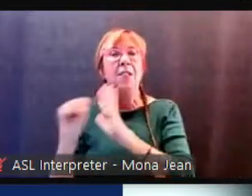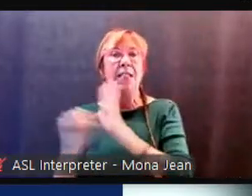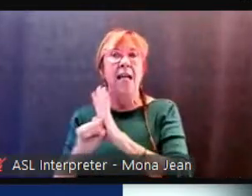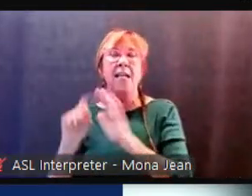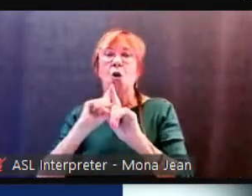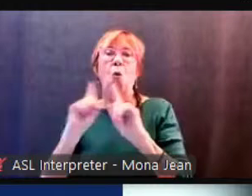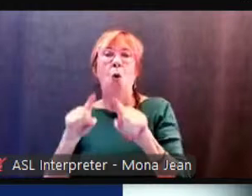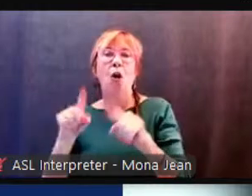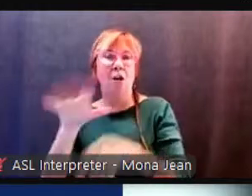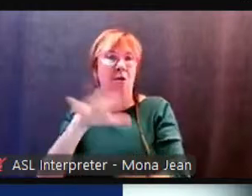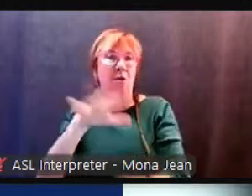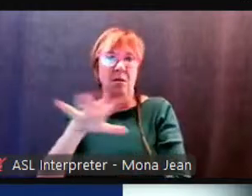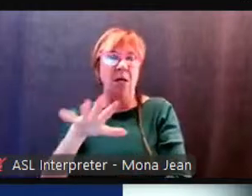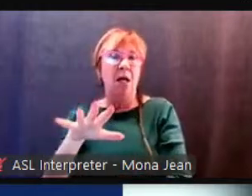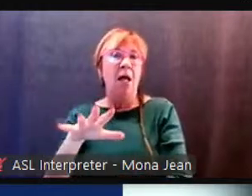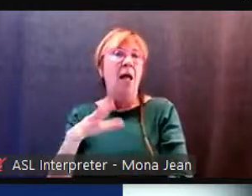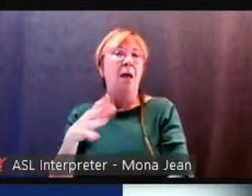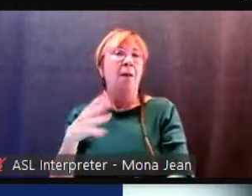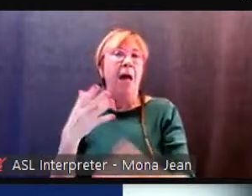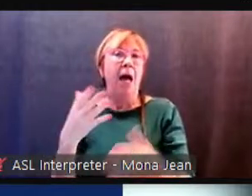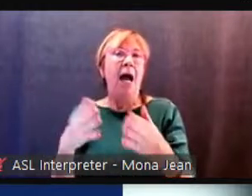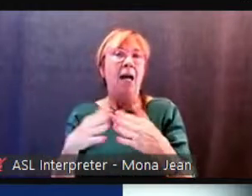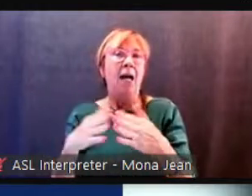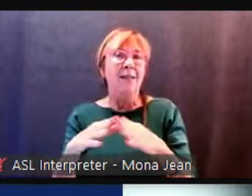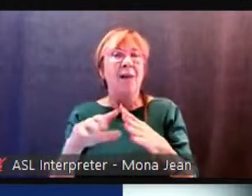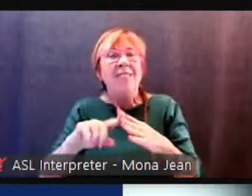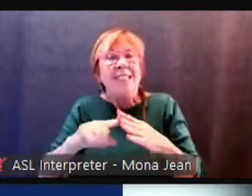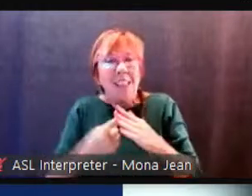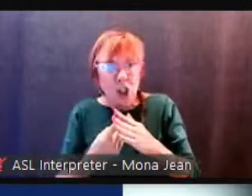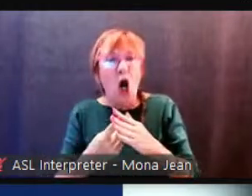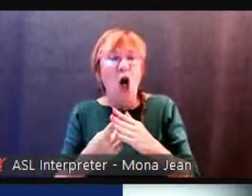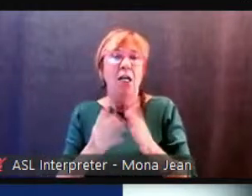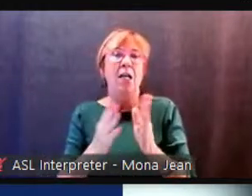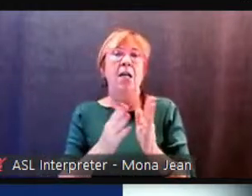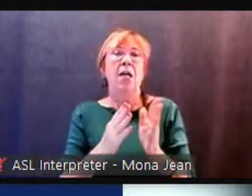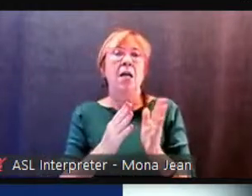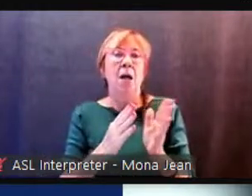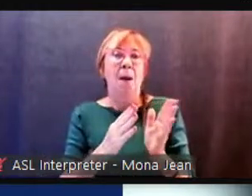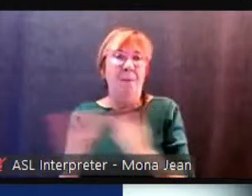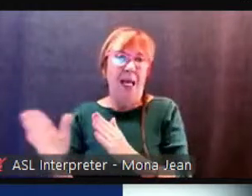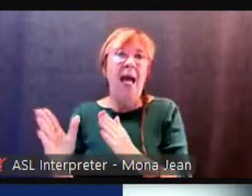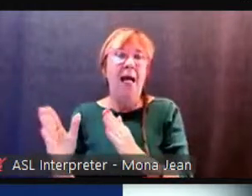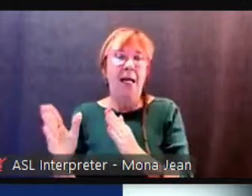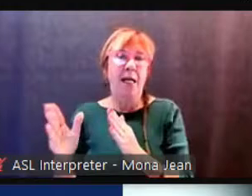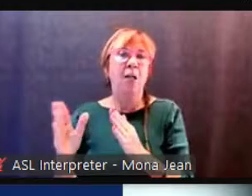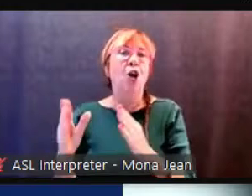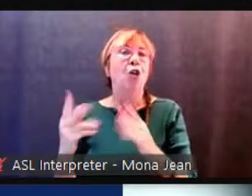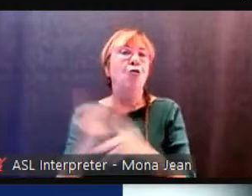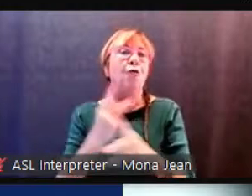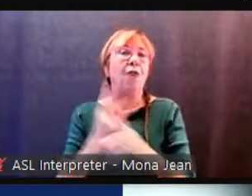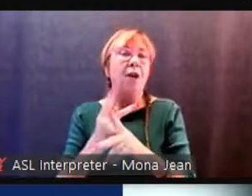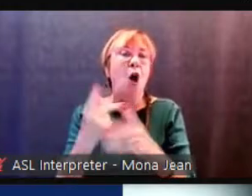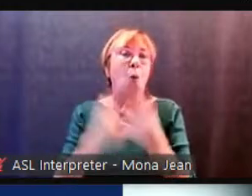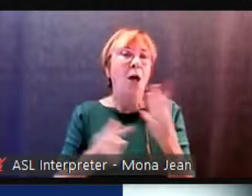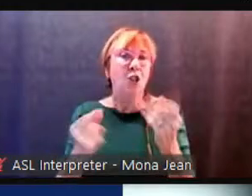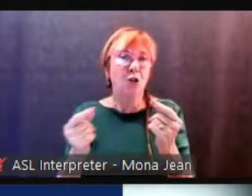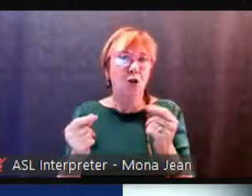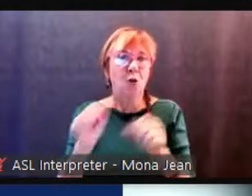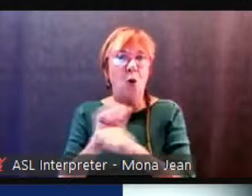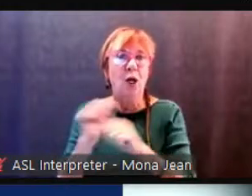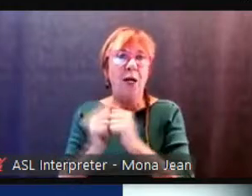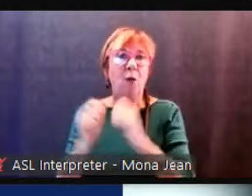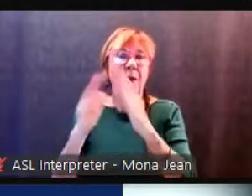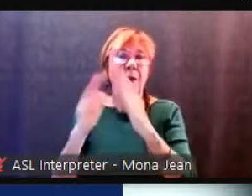particular that are out there that have possibly opened up this door, and planning staff is currently working with the State Department of Housing and Community